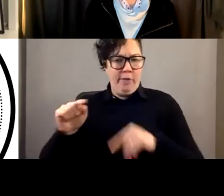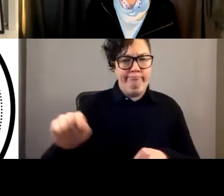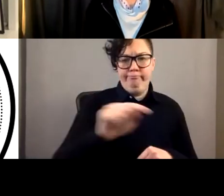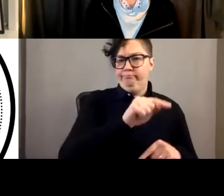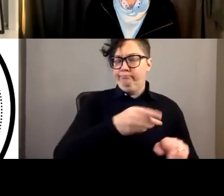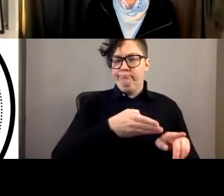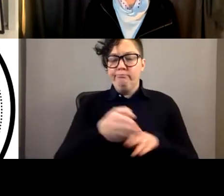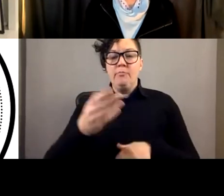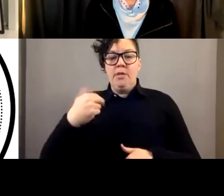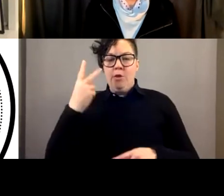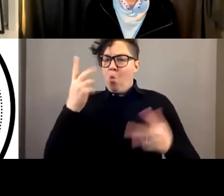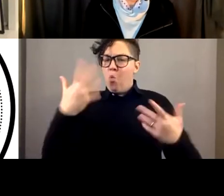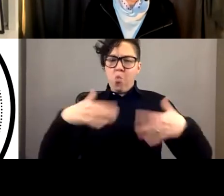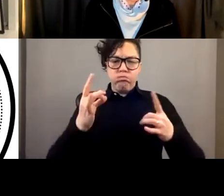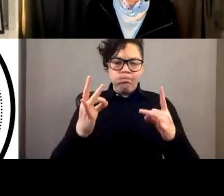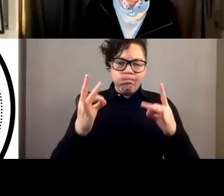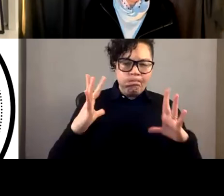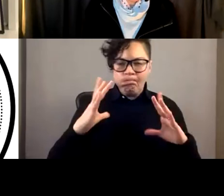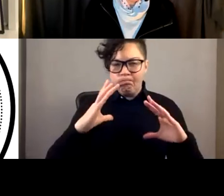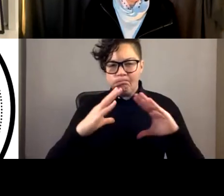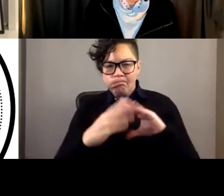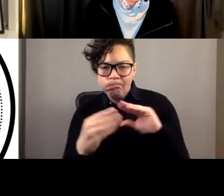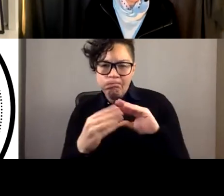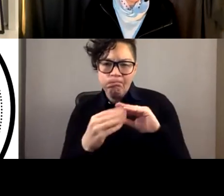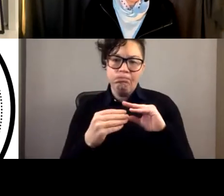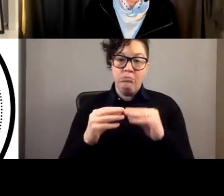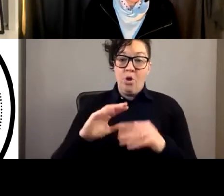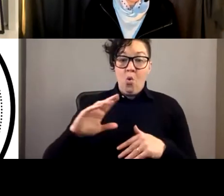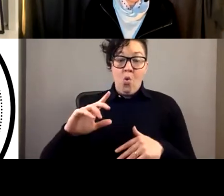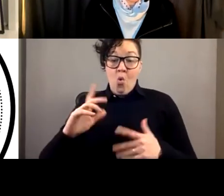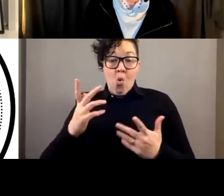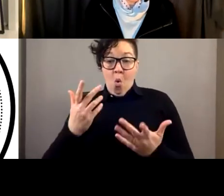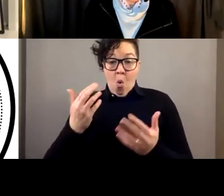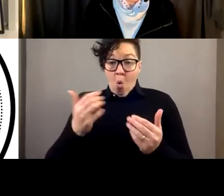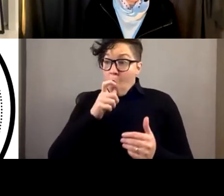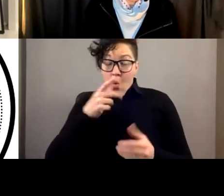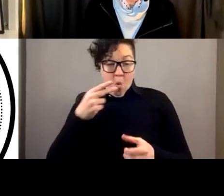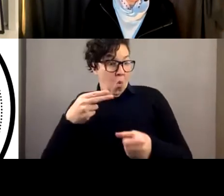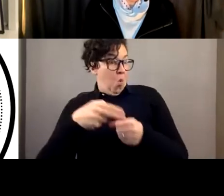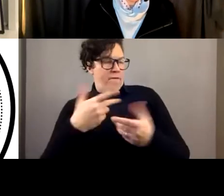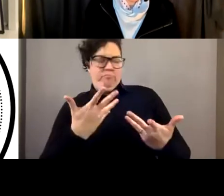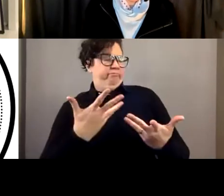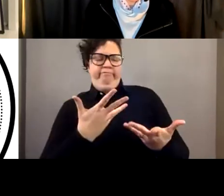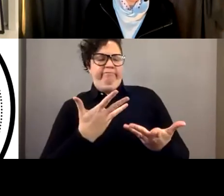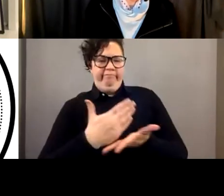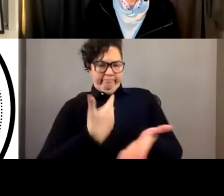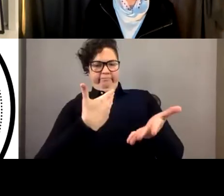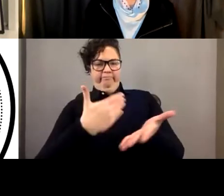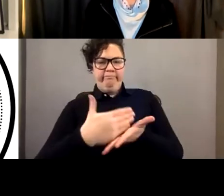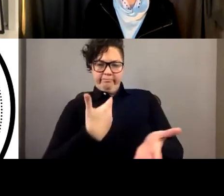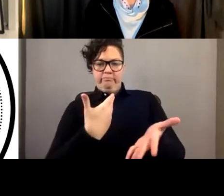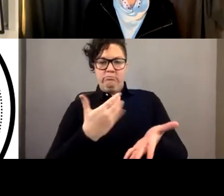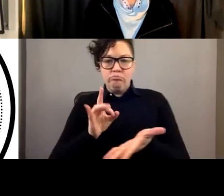obscene communication has pushed out all but the most hardened users on purpose. When challenged, the Chan trolls